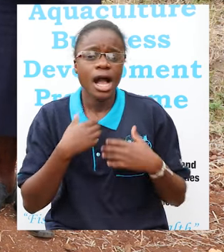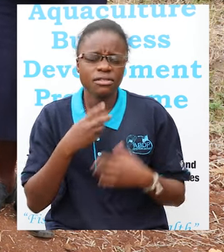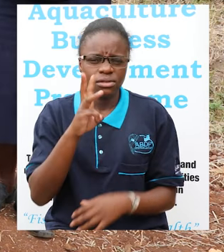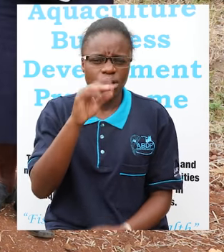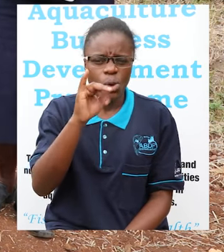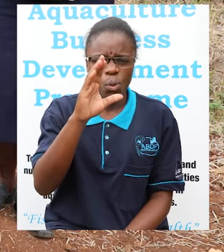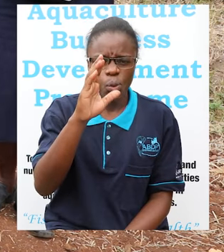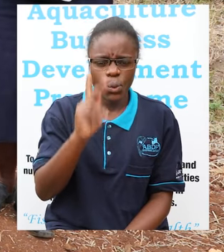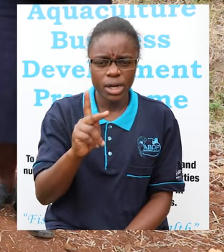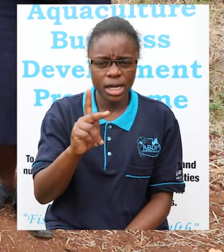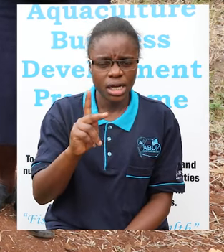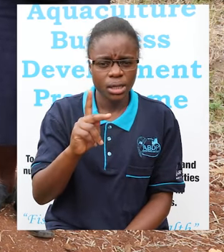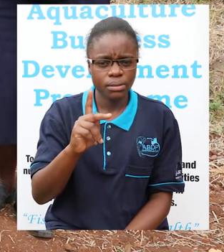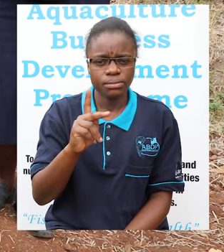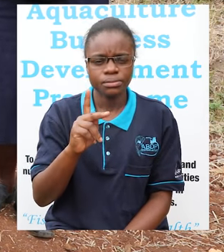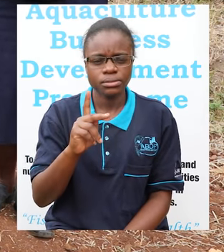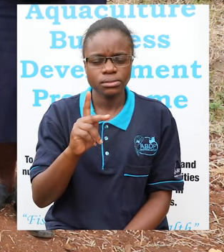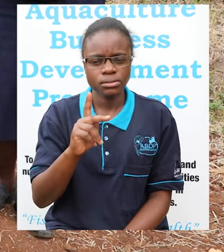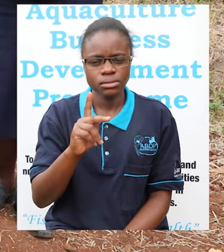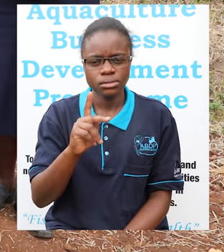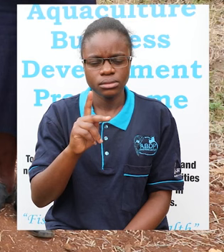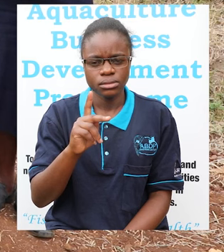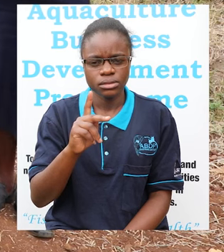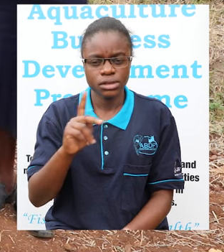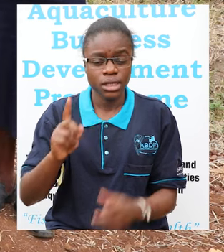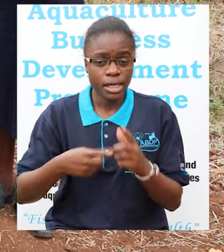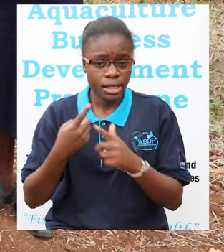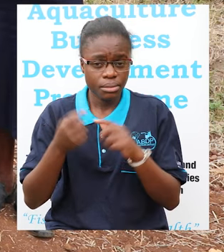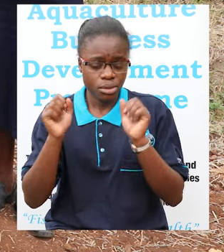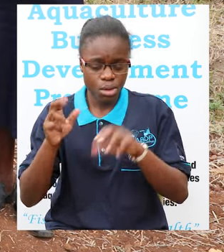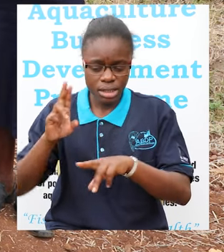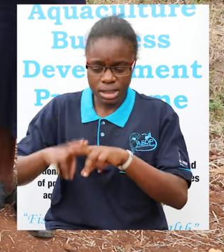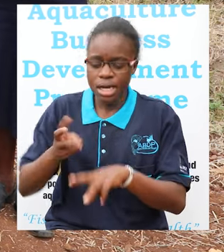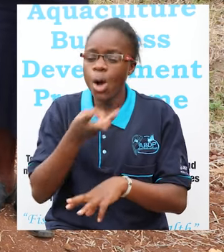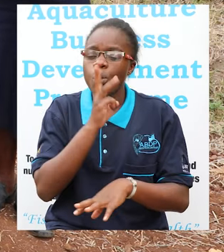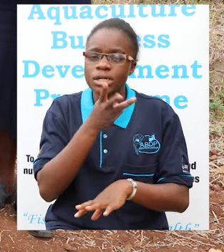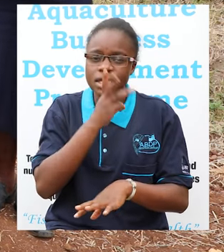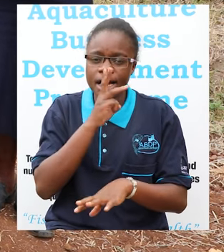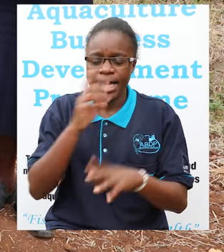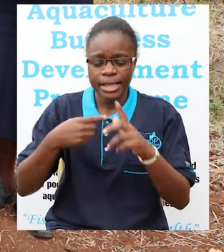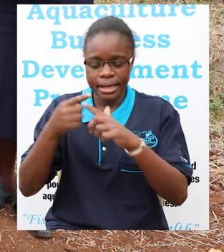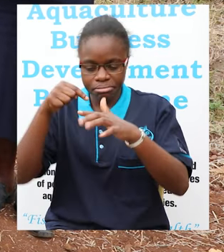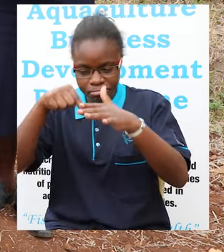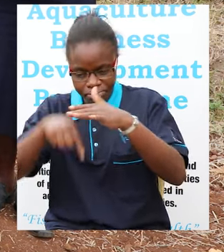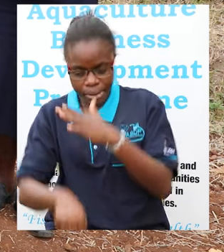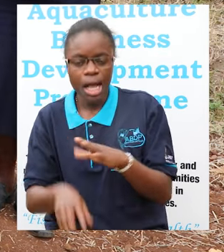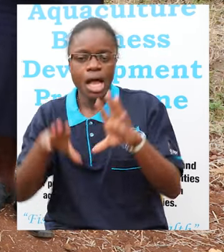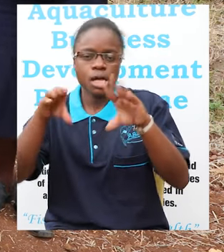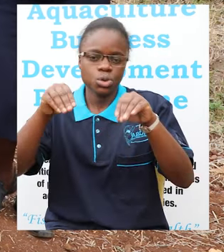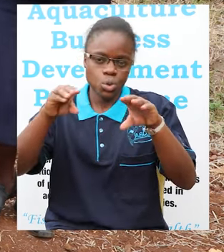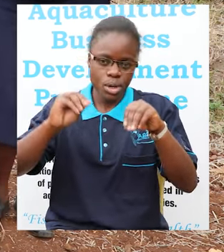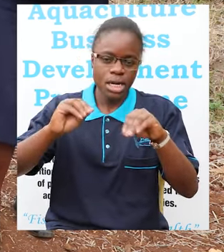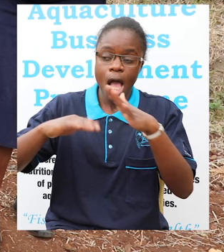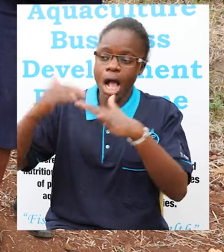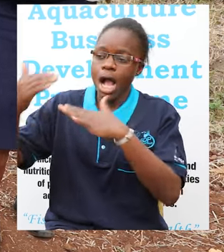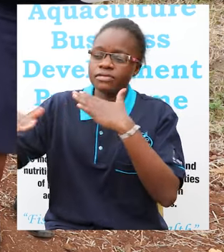here. And then this one, the wick will sip water and take it to the soil. And then the soil,